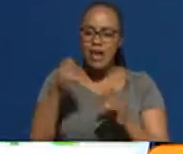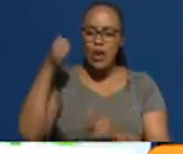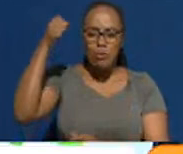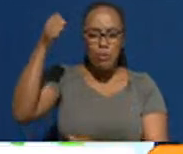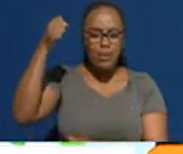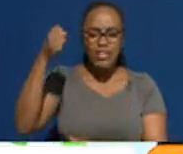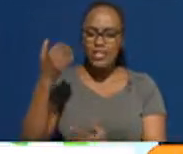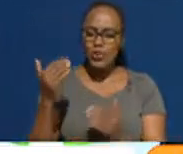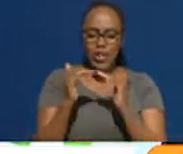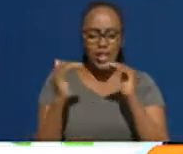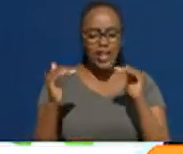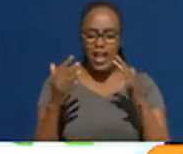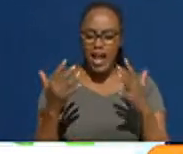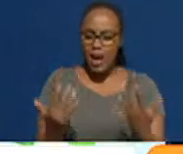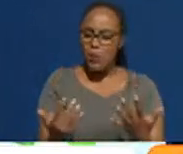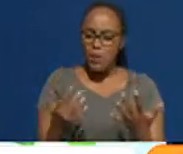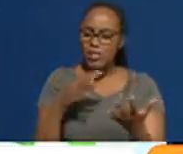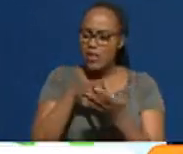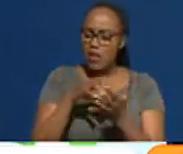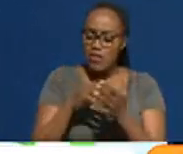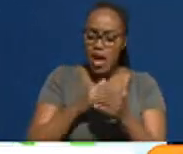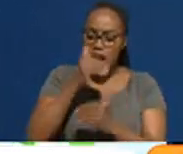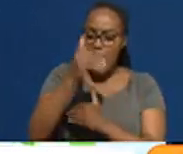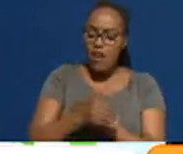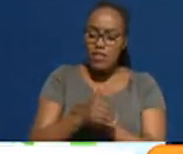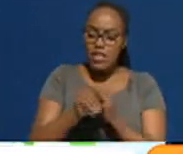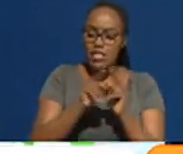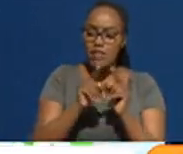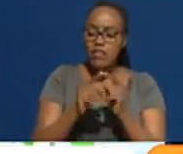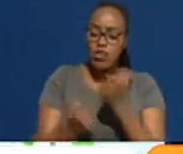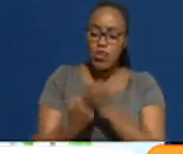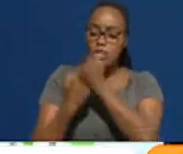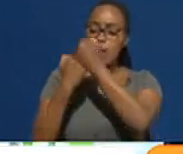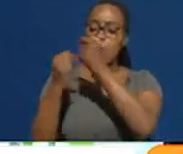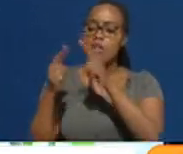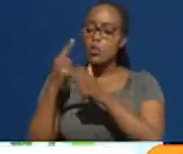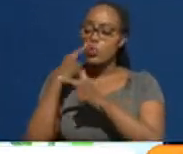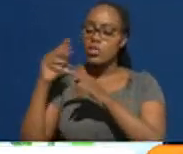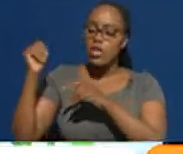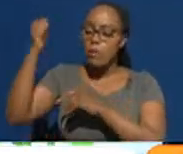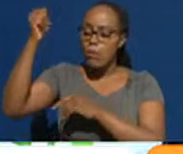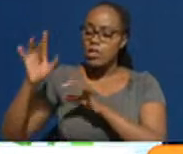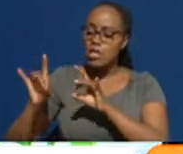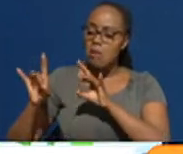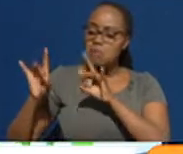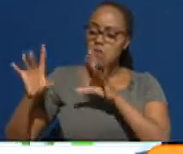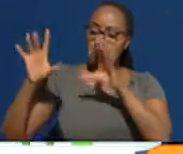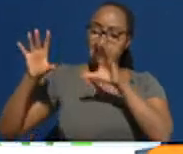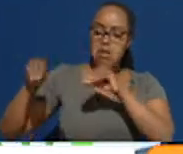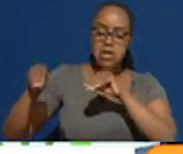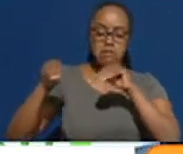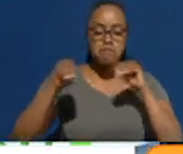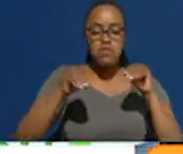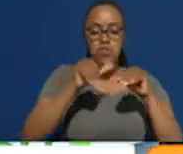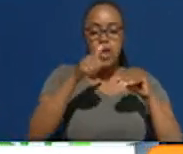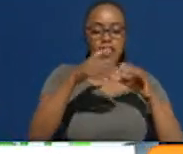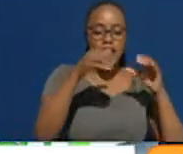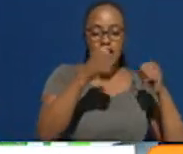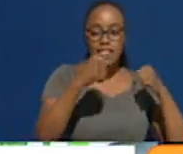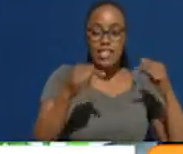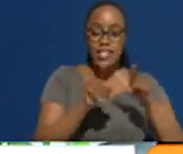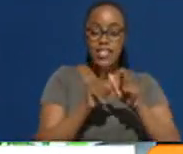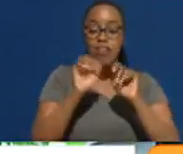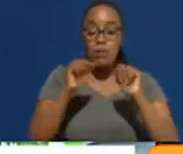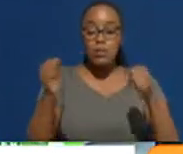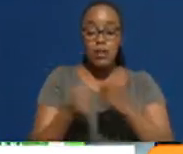political setup when just days after pledging allegiance one way, we are seeing politicians some of them going different ways, and we hear it more